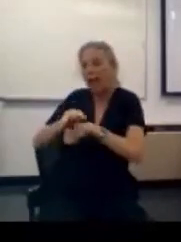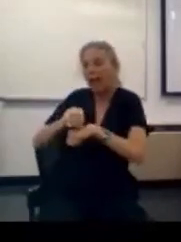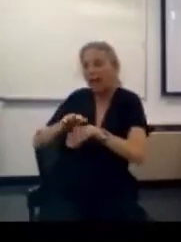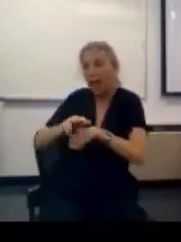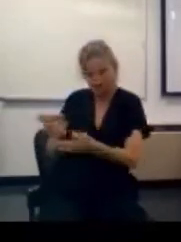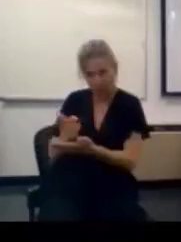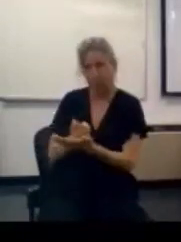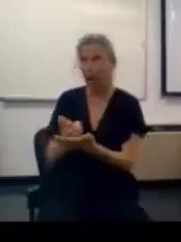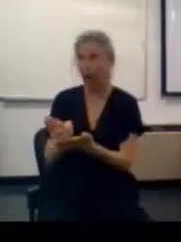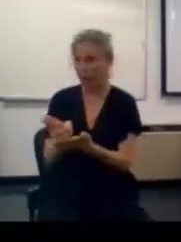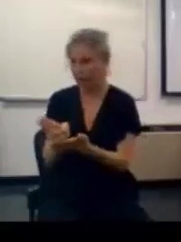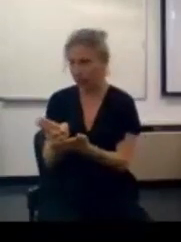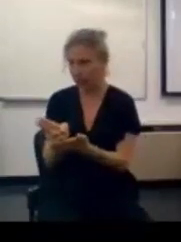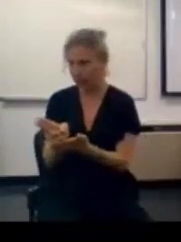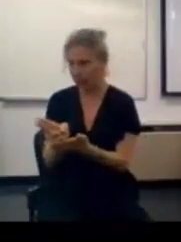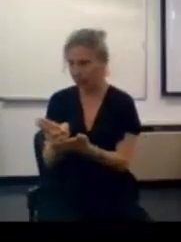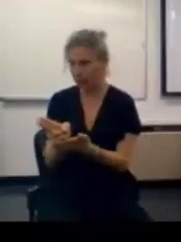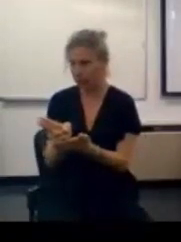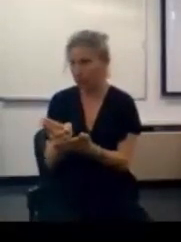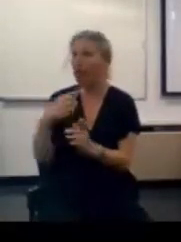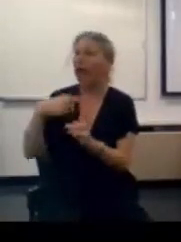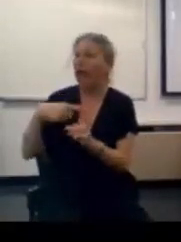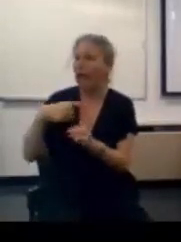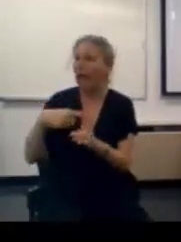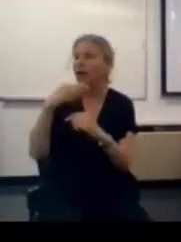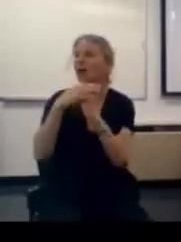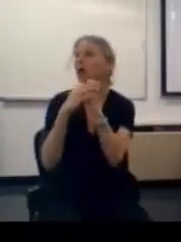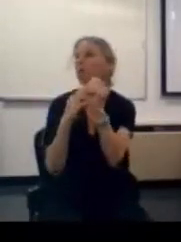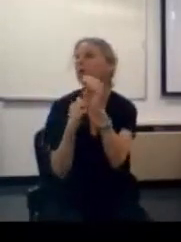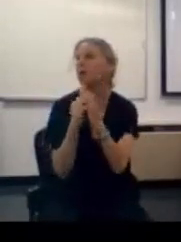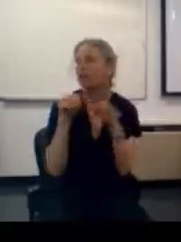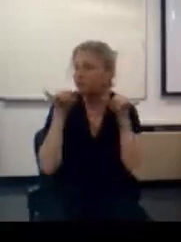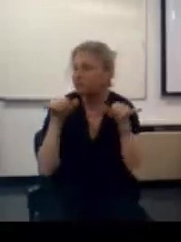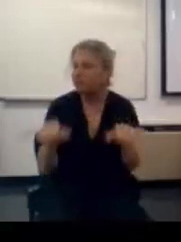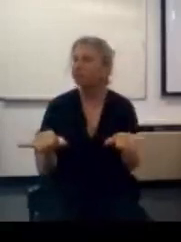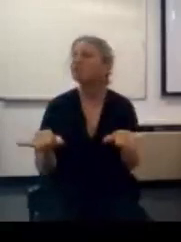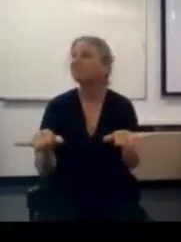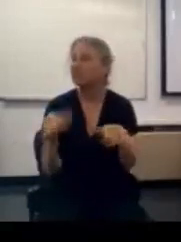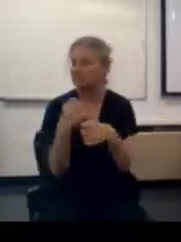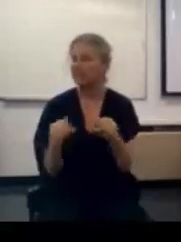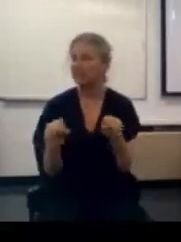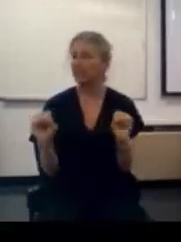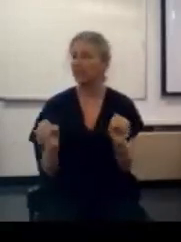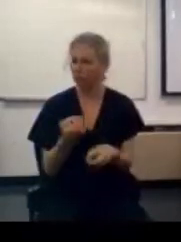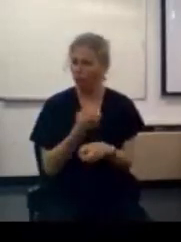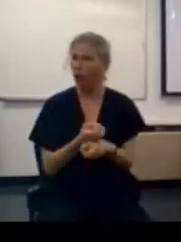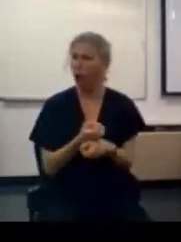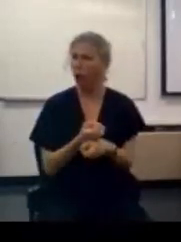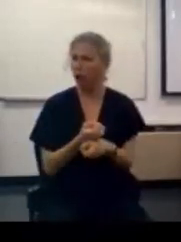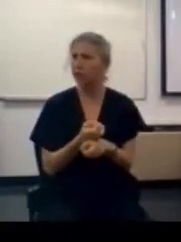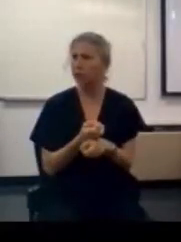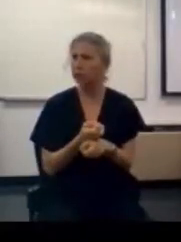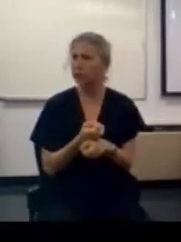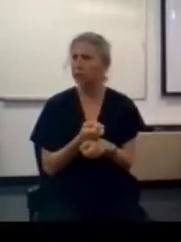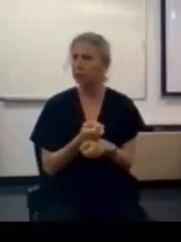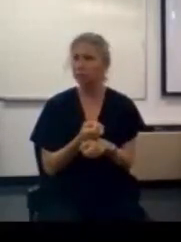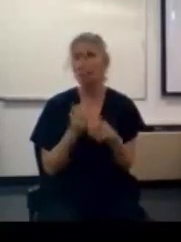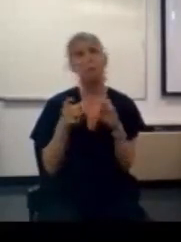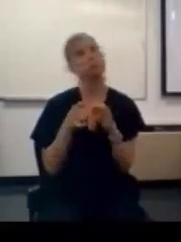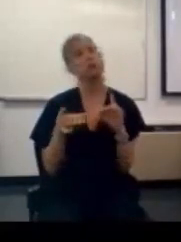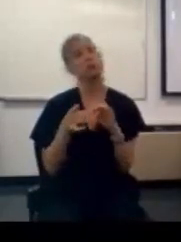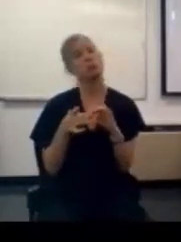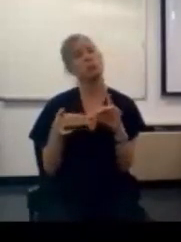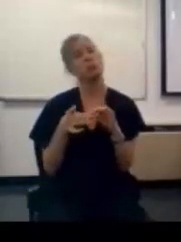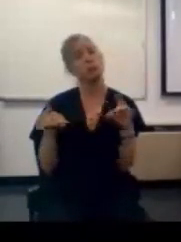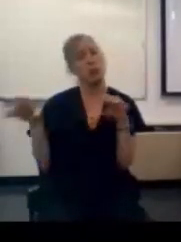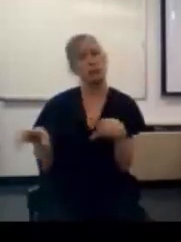was to be as authentic as you can be within the realm of what you feel comfortable with. And that was hard for me because even